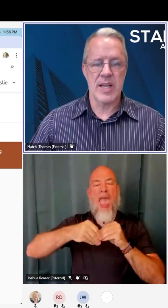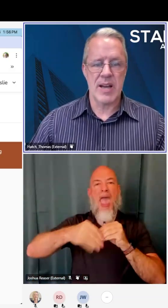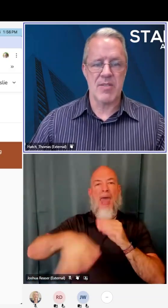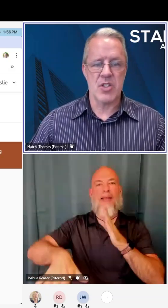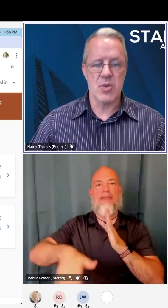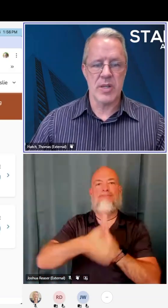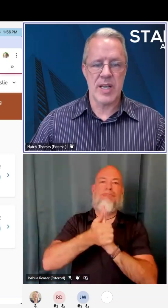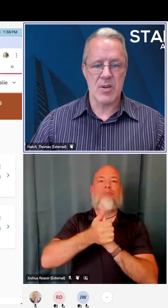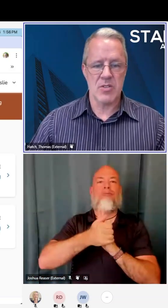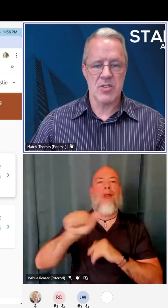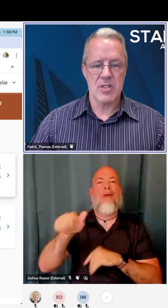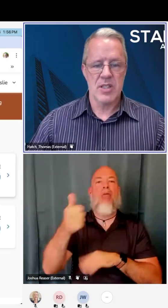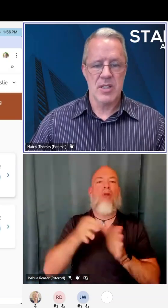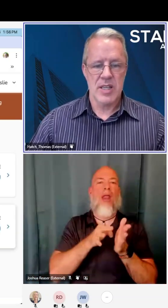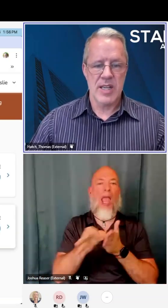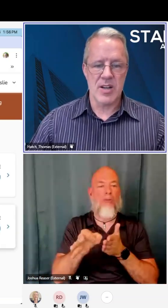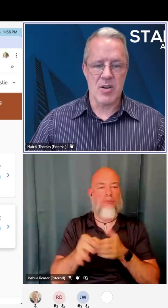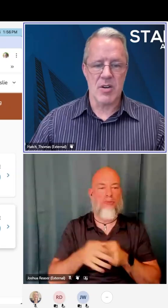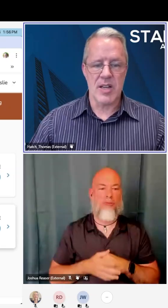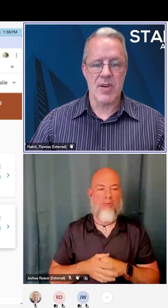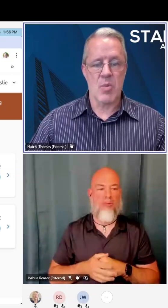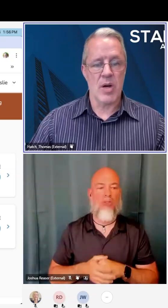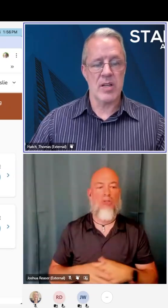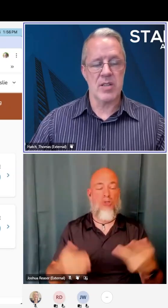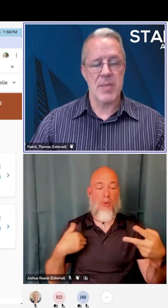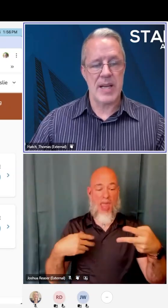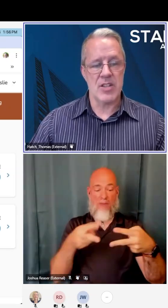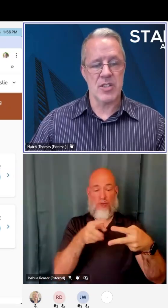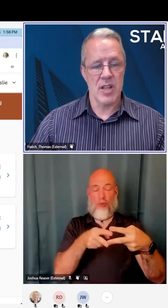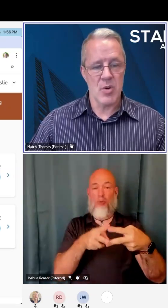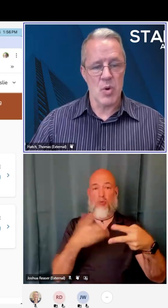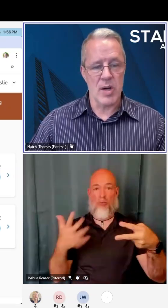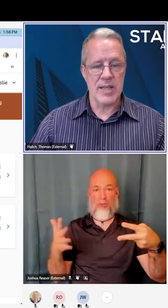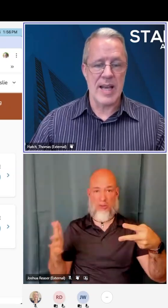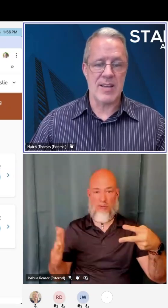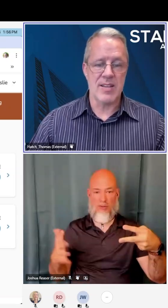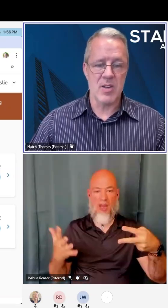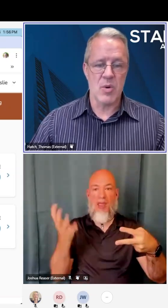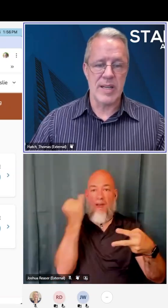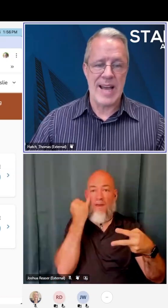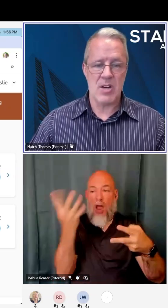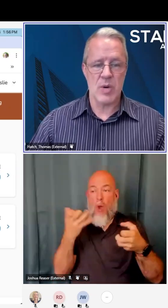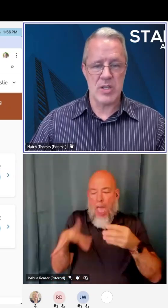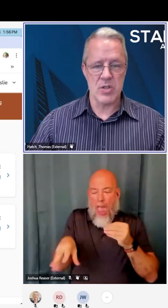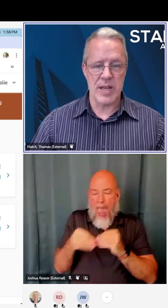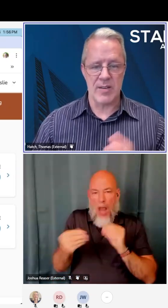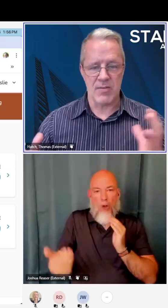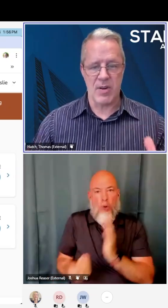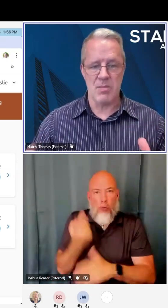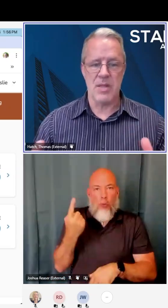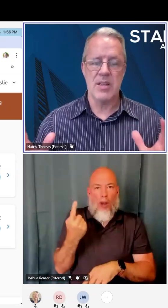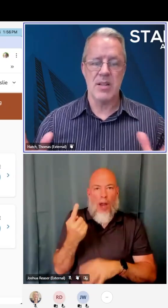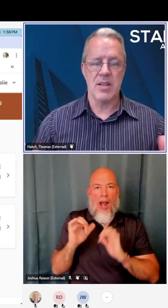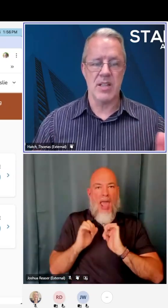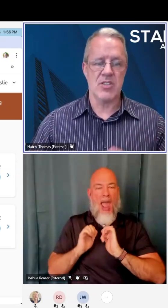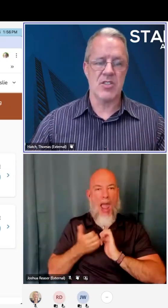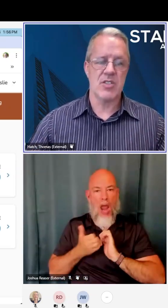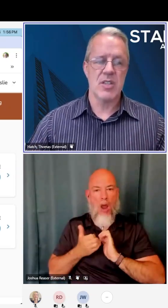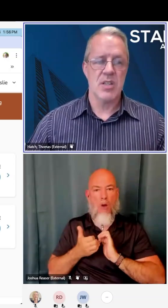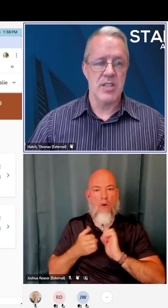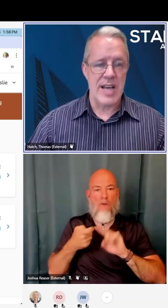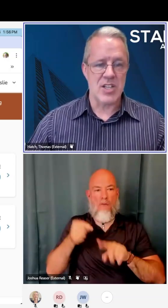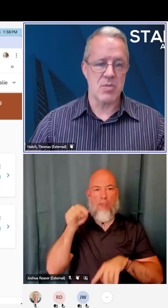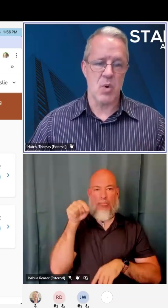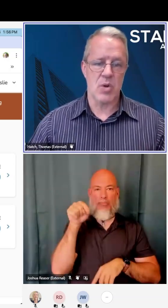one, we already have the 2 accounts here. If I wanted to manage another one and add another one, how do I do that from